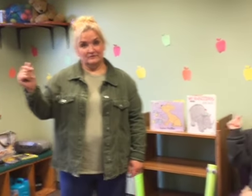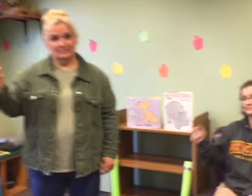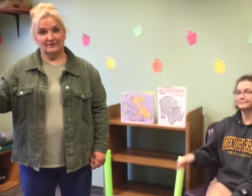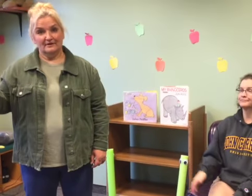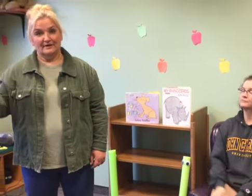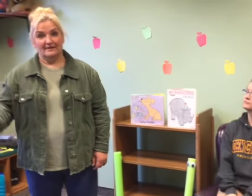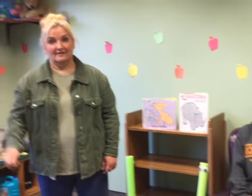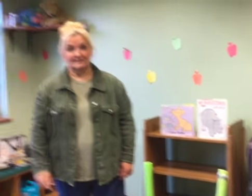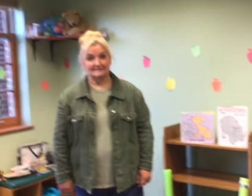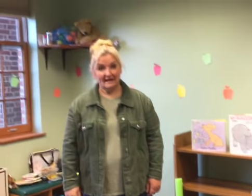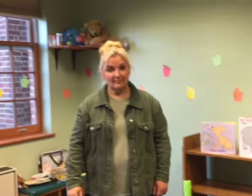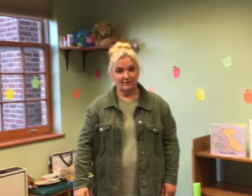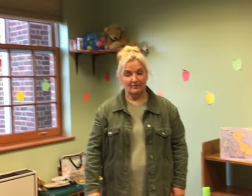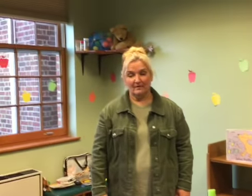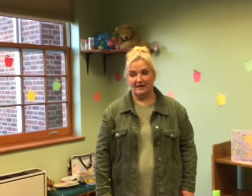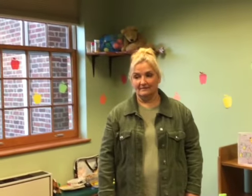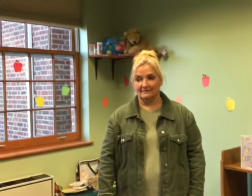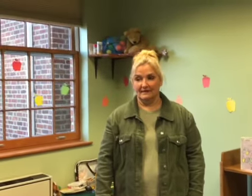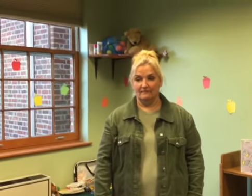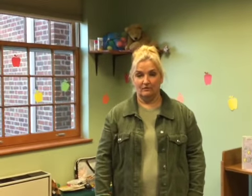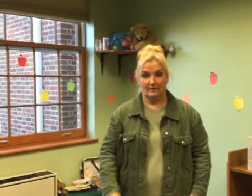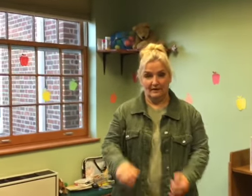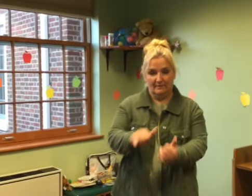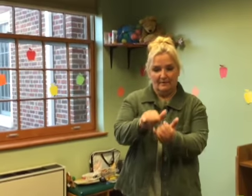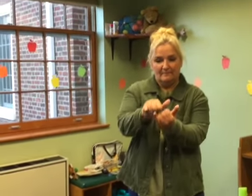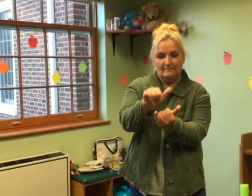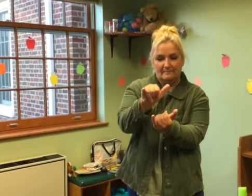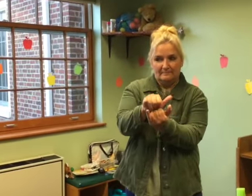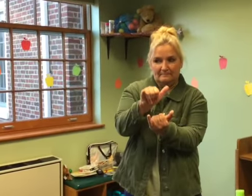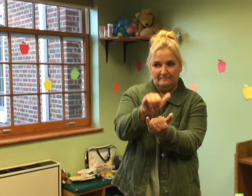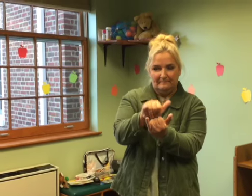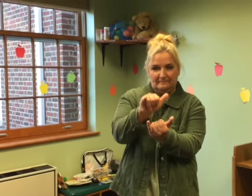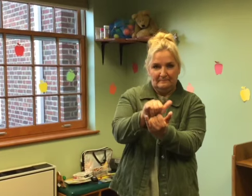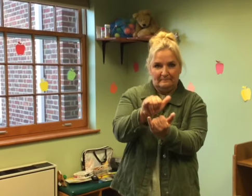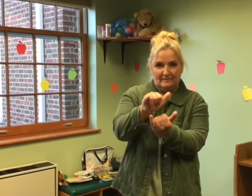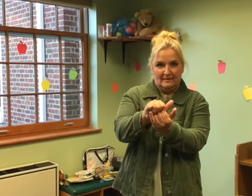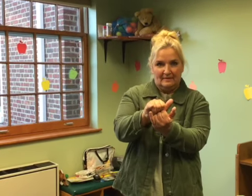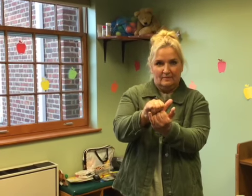That was the first book. That's In nice. the second book, we had the sign for hippo,